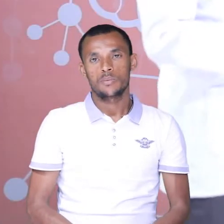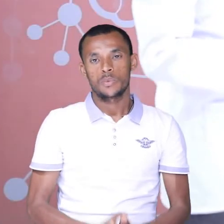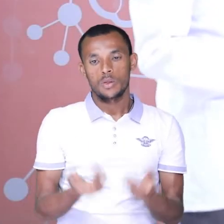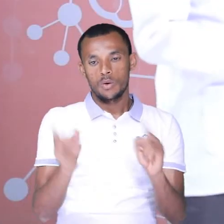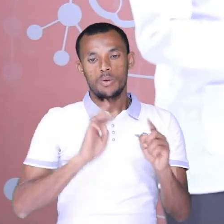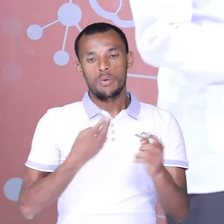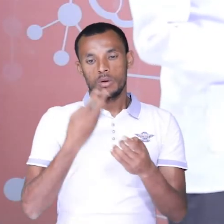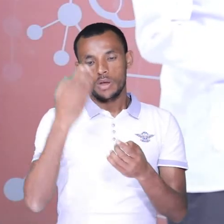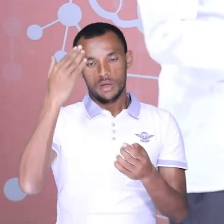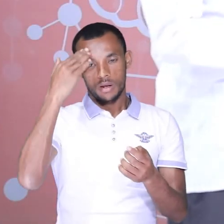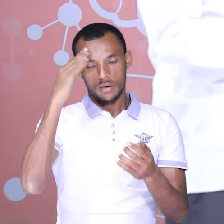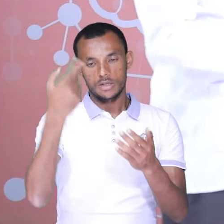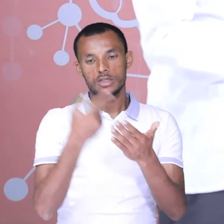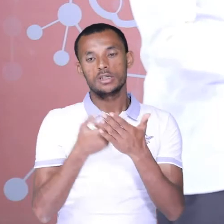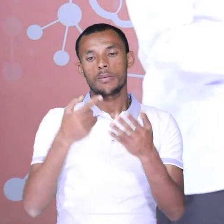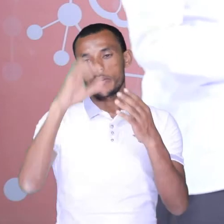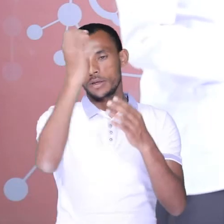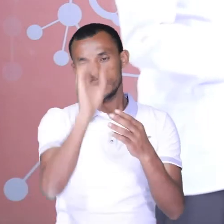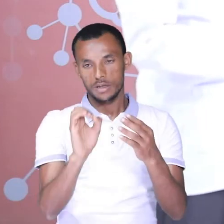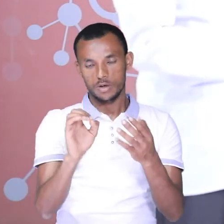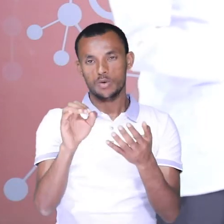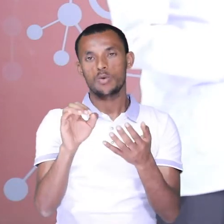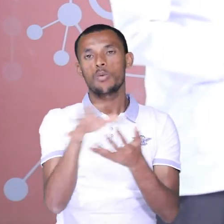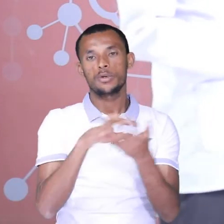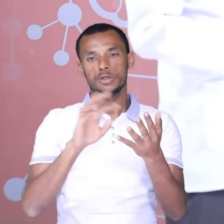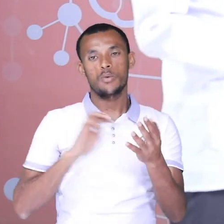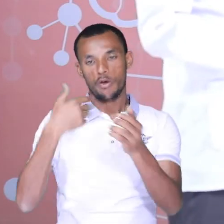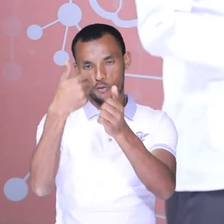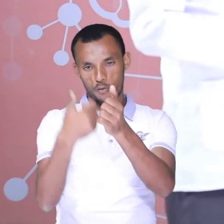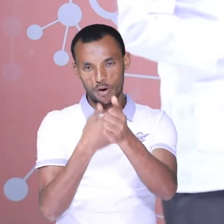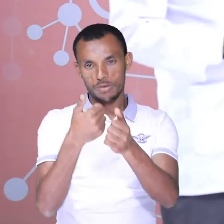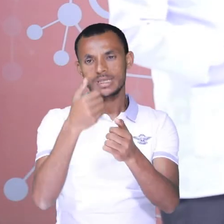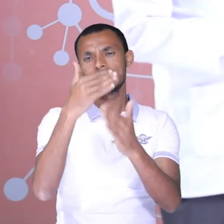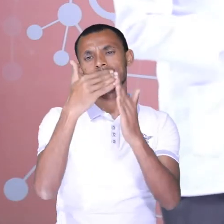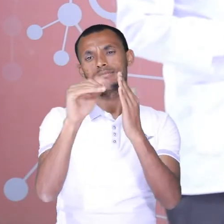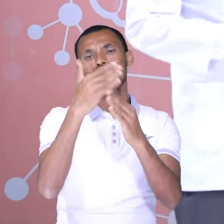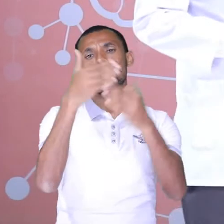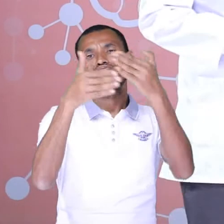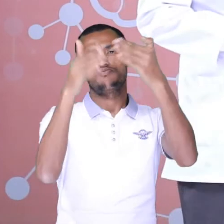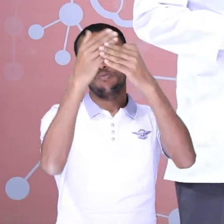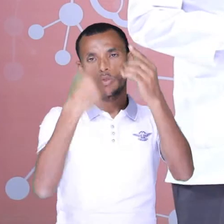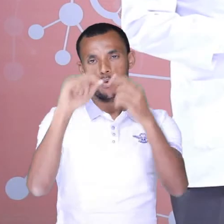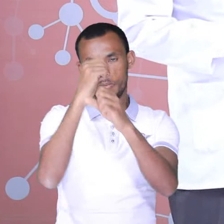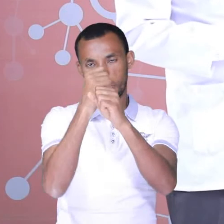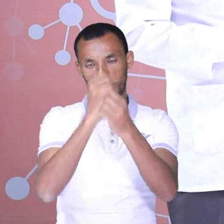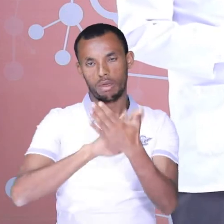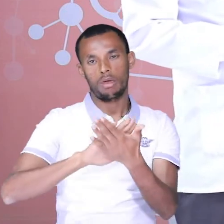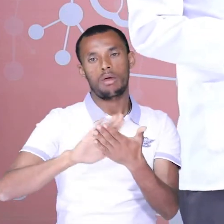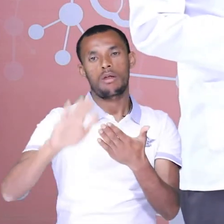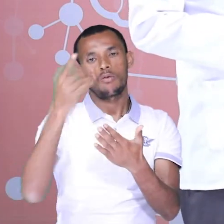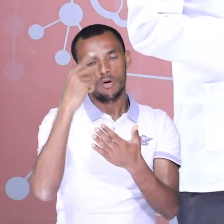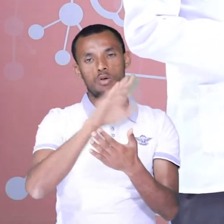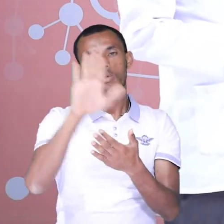When we determine percentage composition, we have to follow some steps to make it clear for